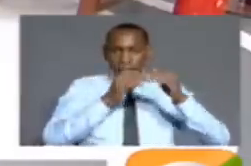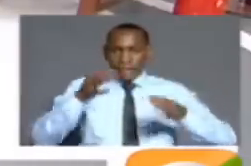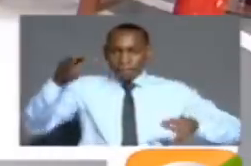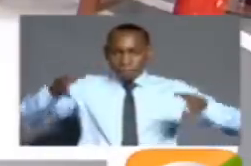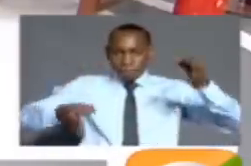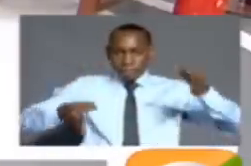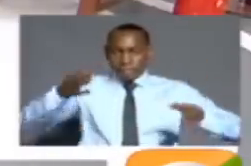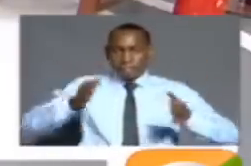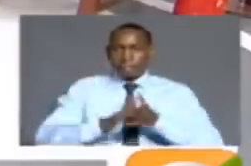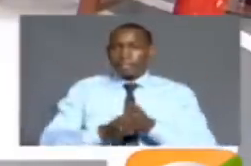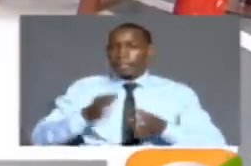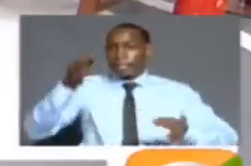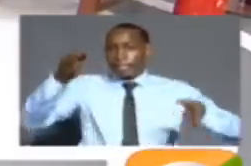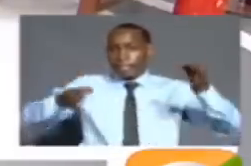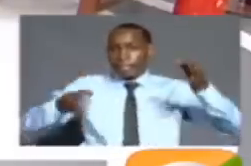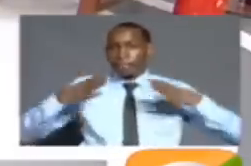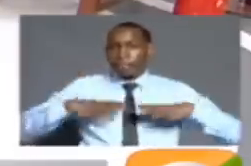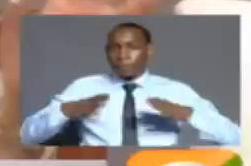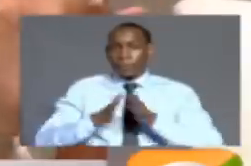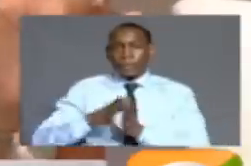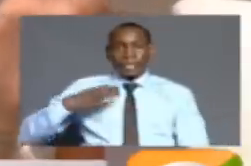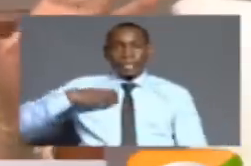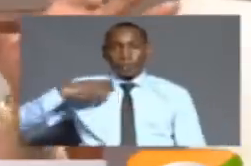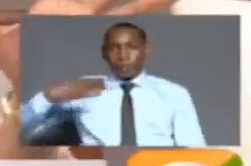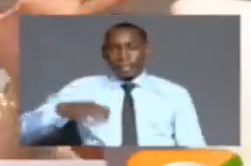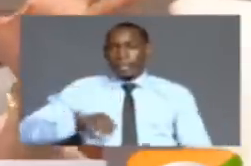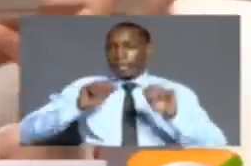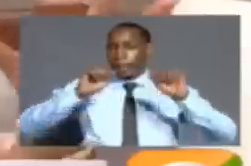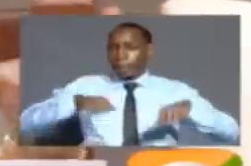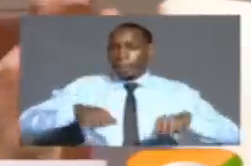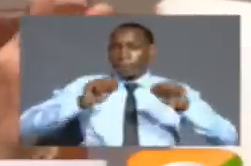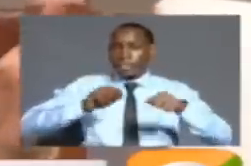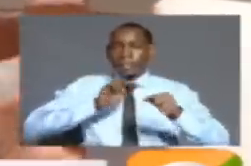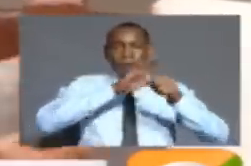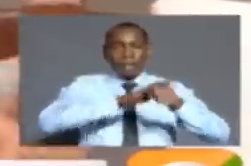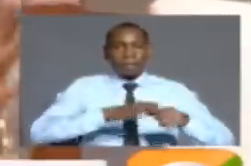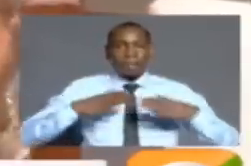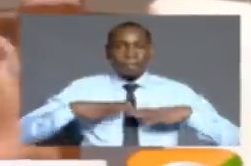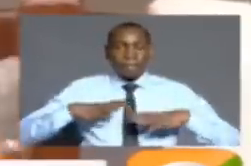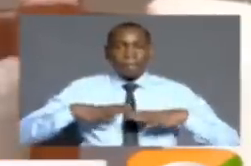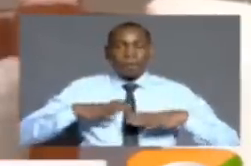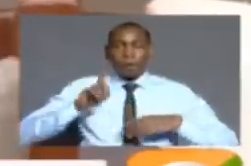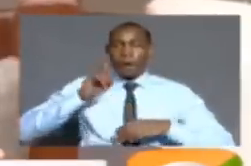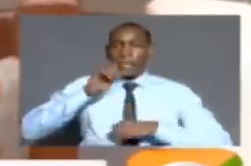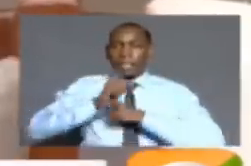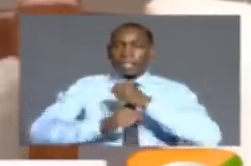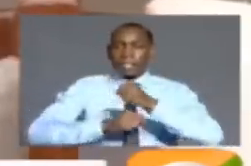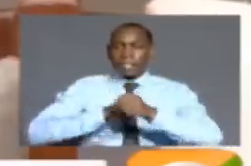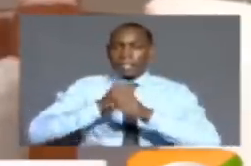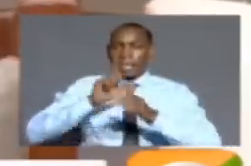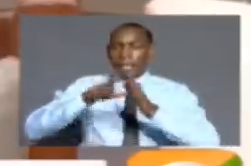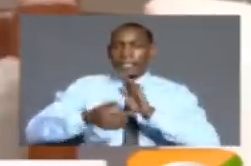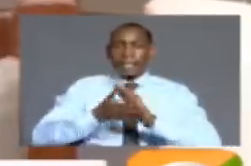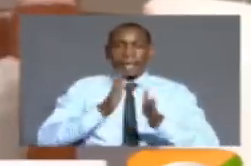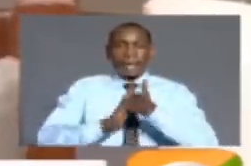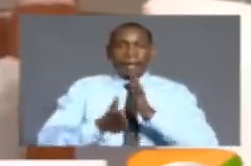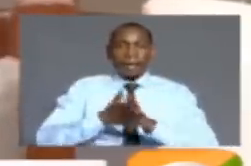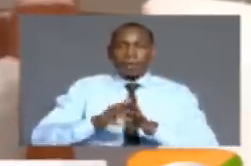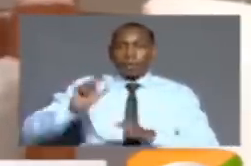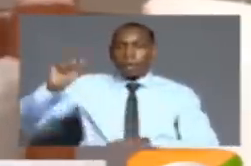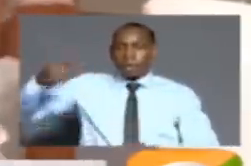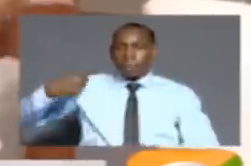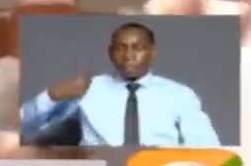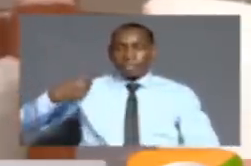There is justice for those with money yeah. who can mistreat yeah. people for this long. Yeah. A year later, we have no compensation. None. Nothing